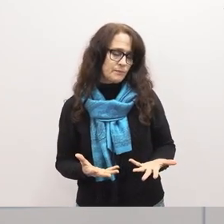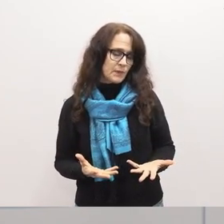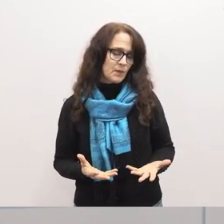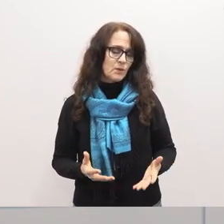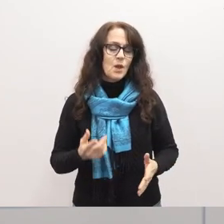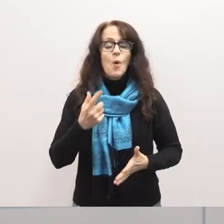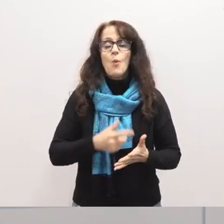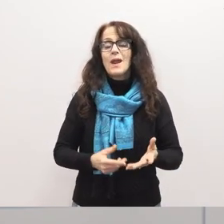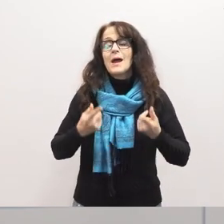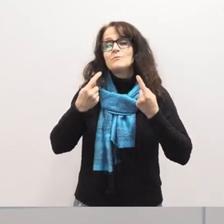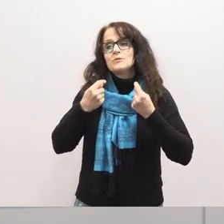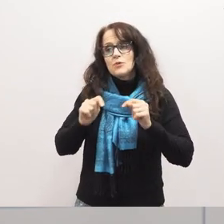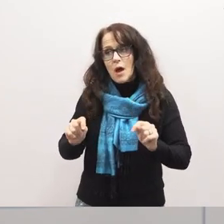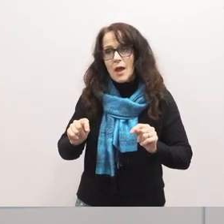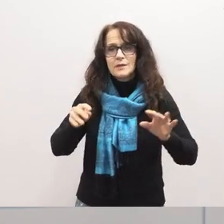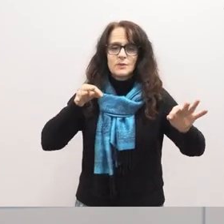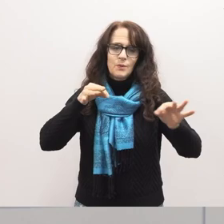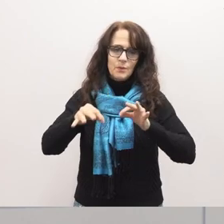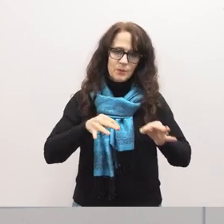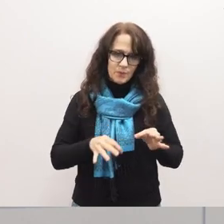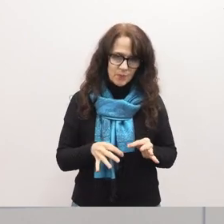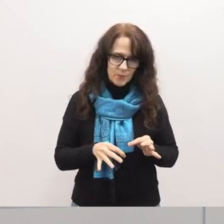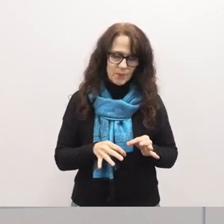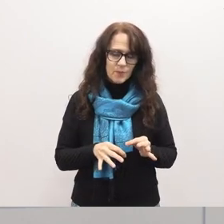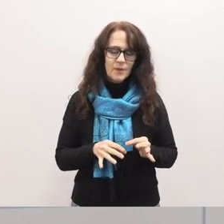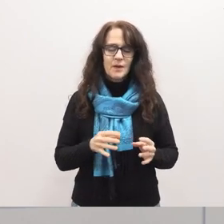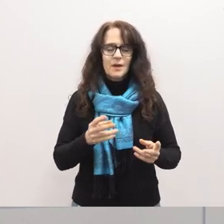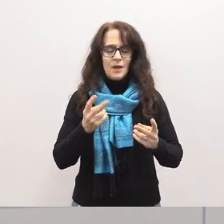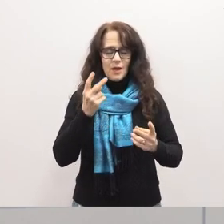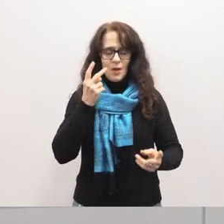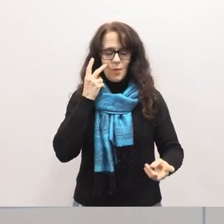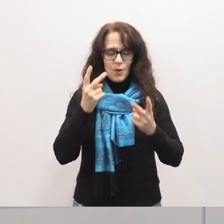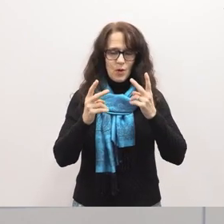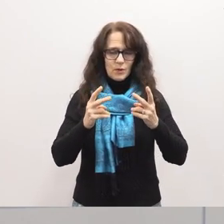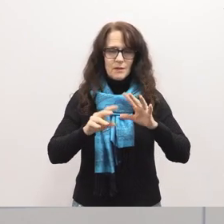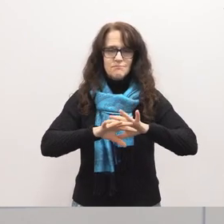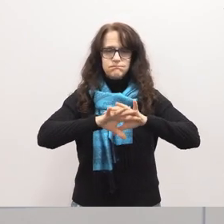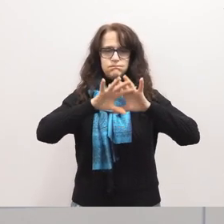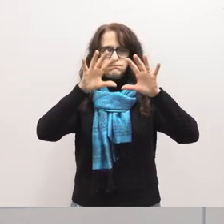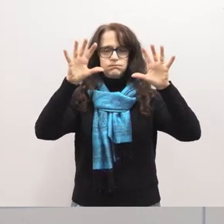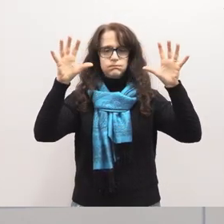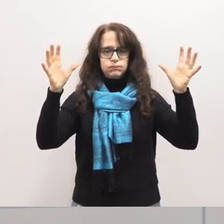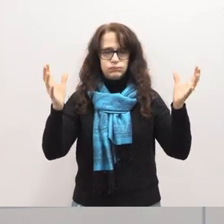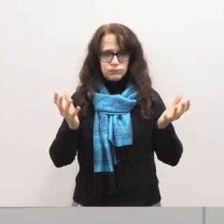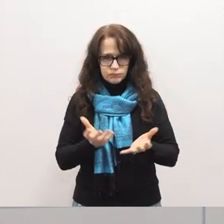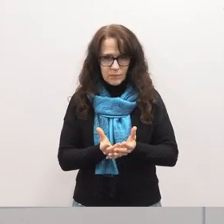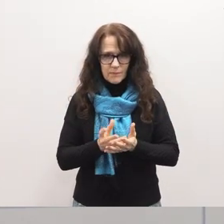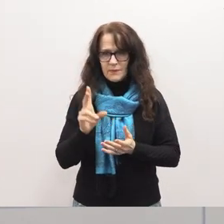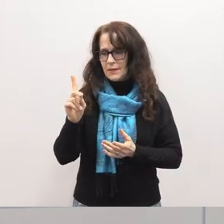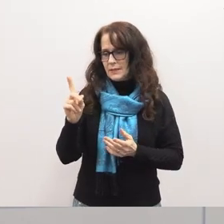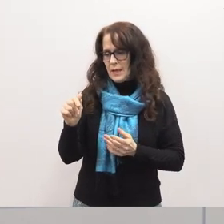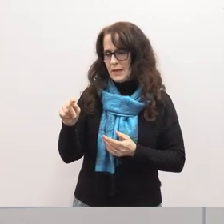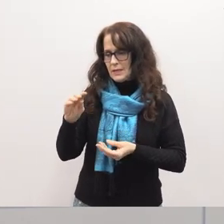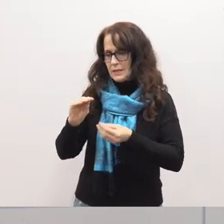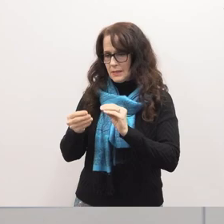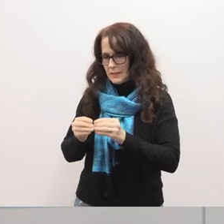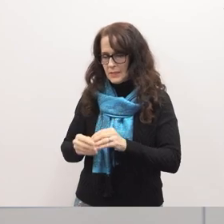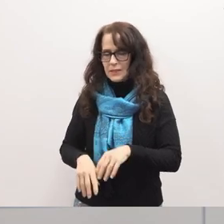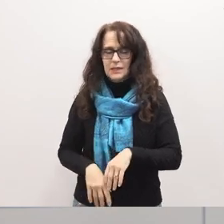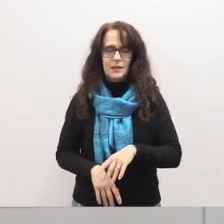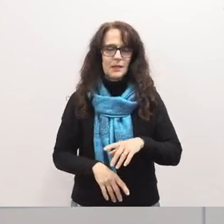trying to say is that we're looking at not only the data, the test scores,